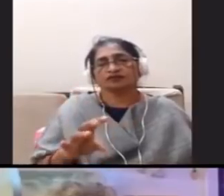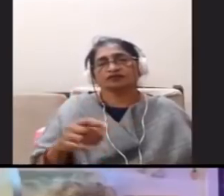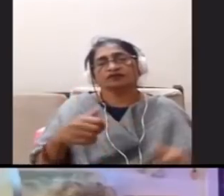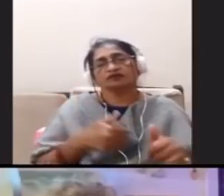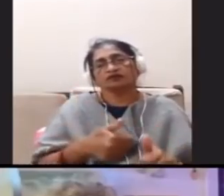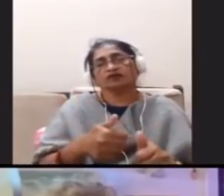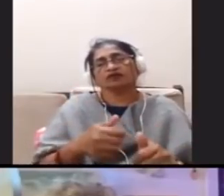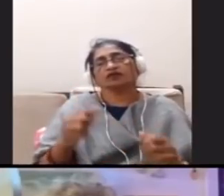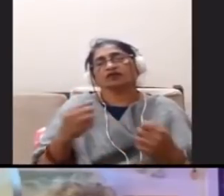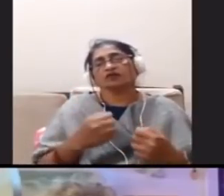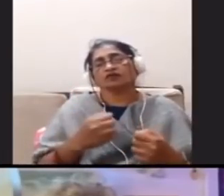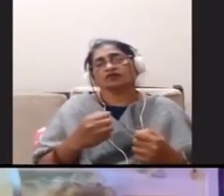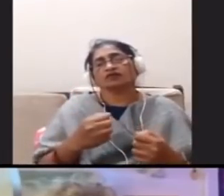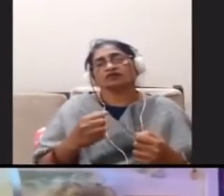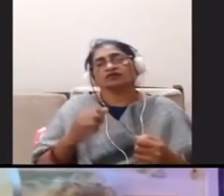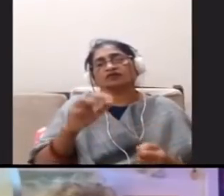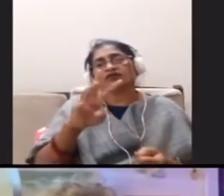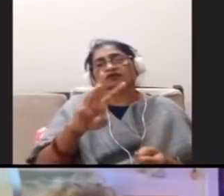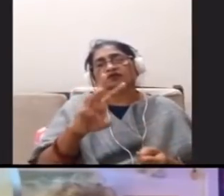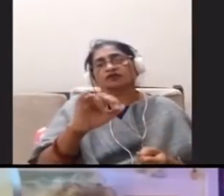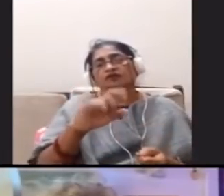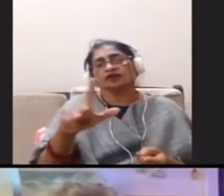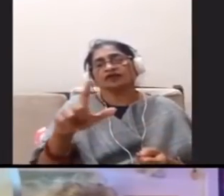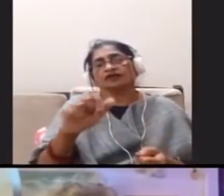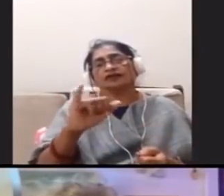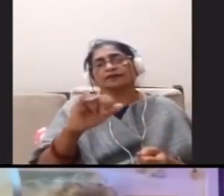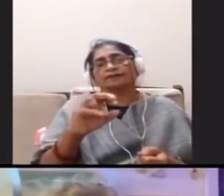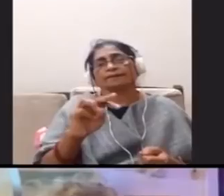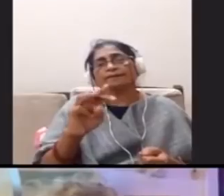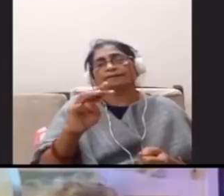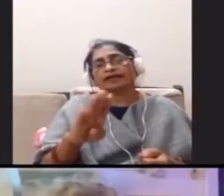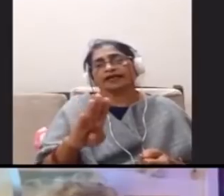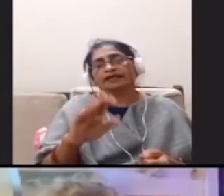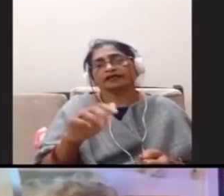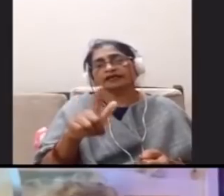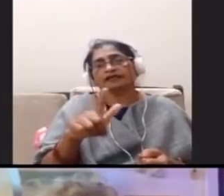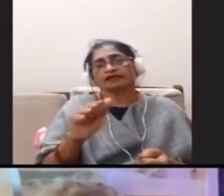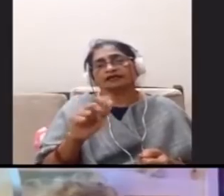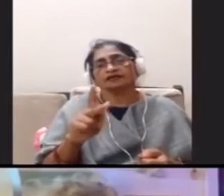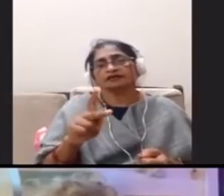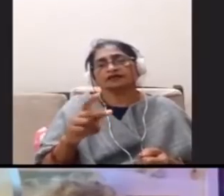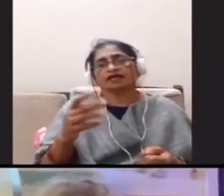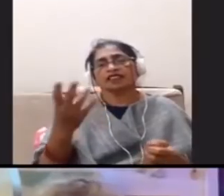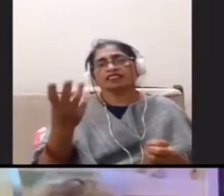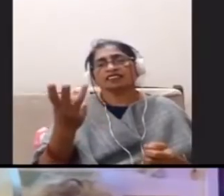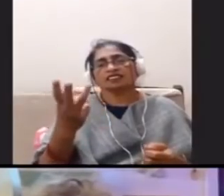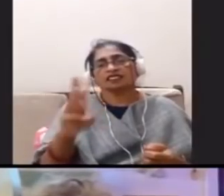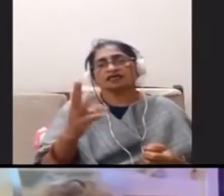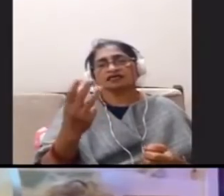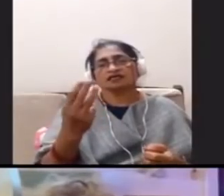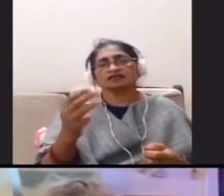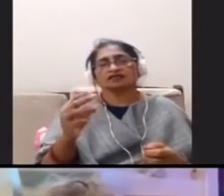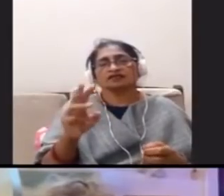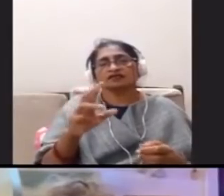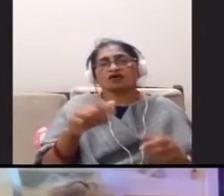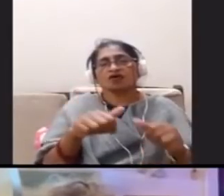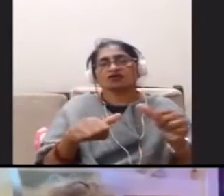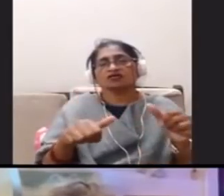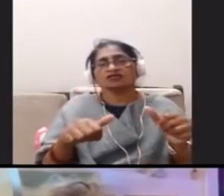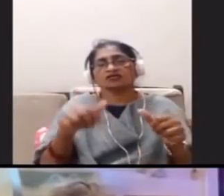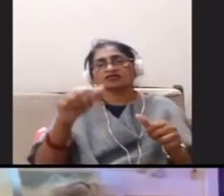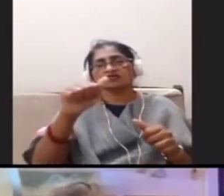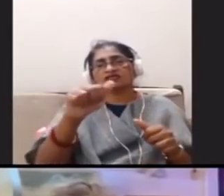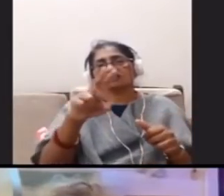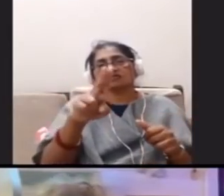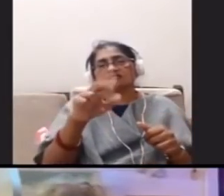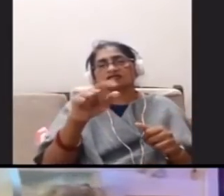take on William Blake for Sky Arts in 2017. On the 13th of August, 2019, after several years of suffering